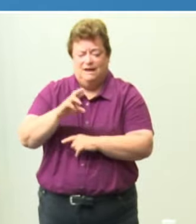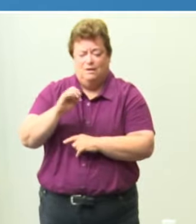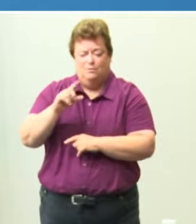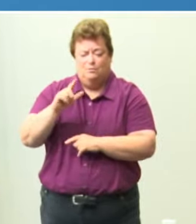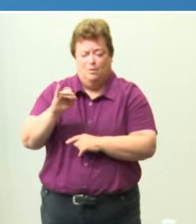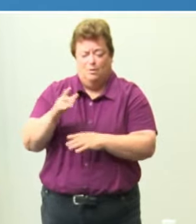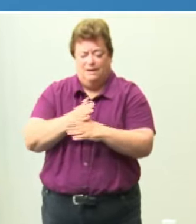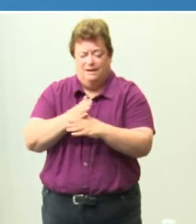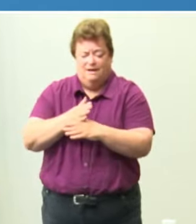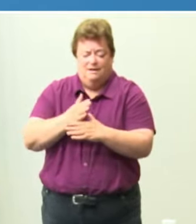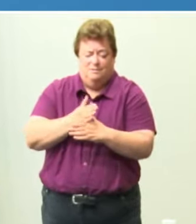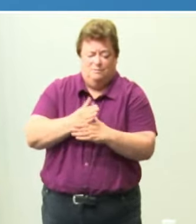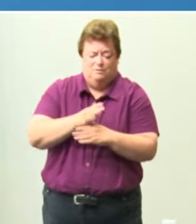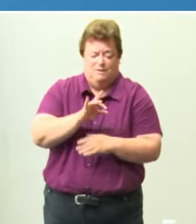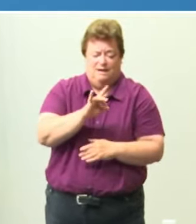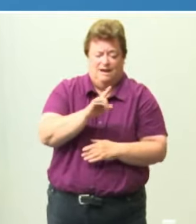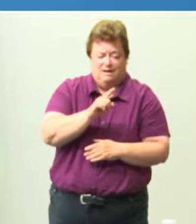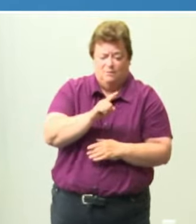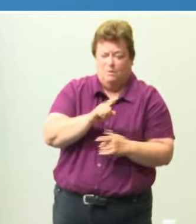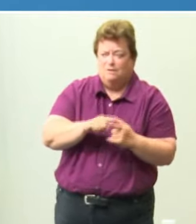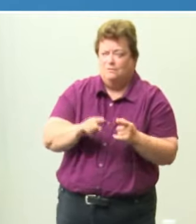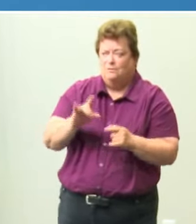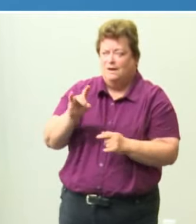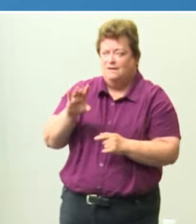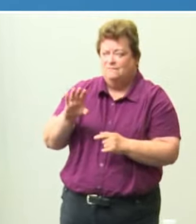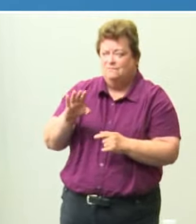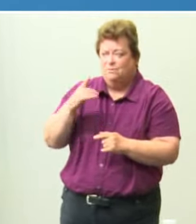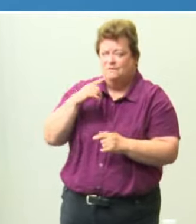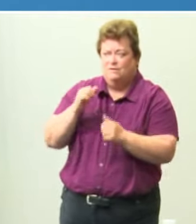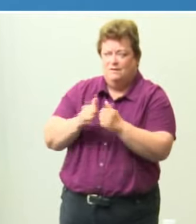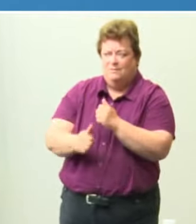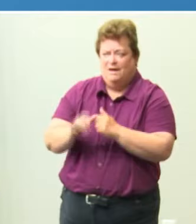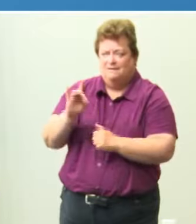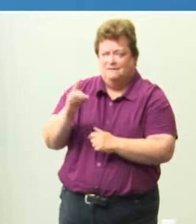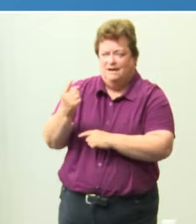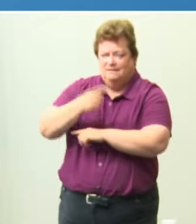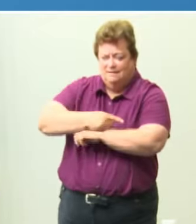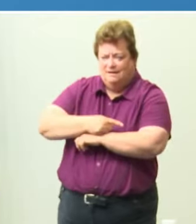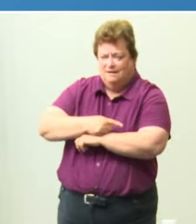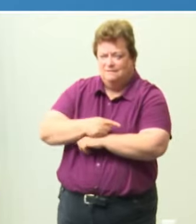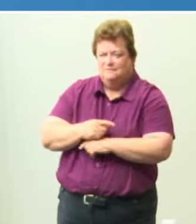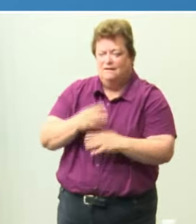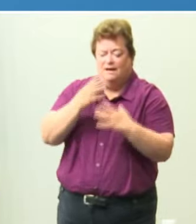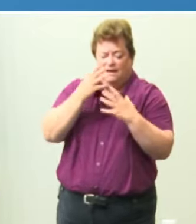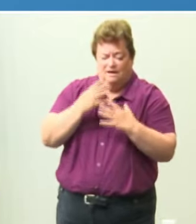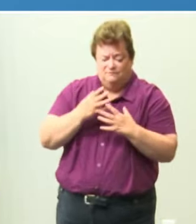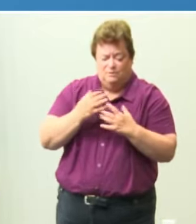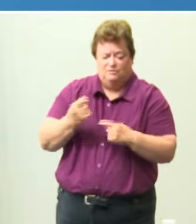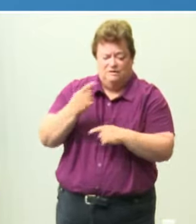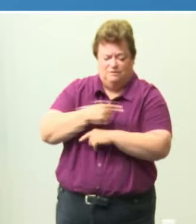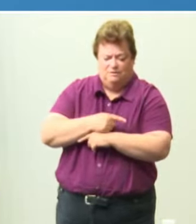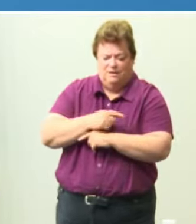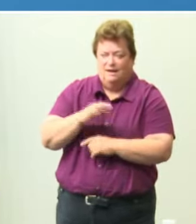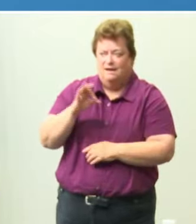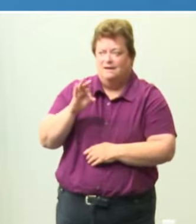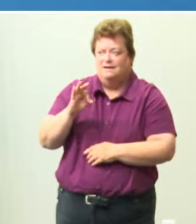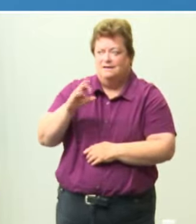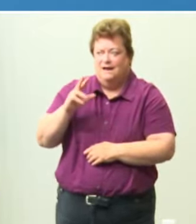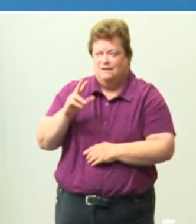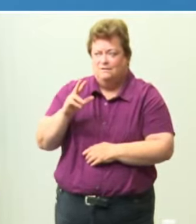been between 81 to 84 over the past 8 days. Unfortunately, today,